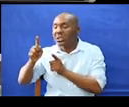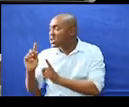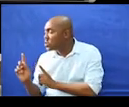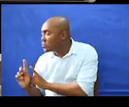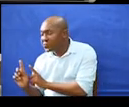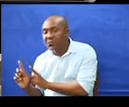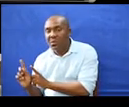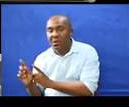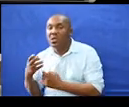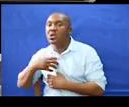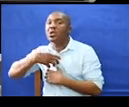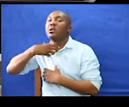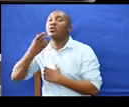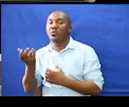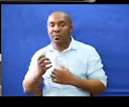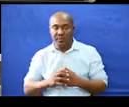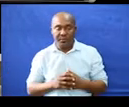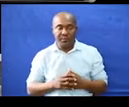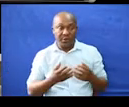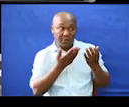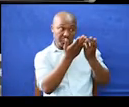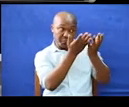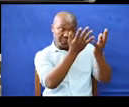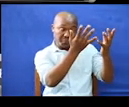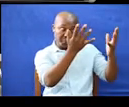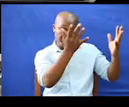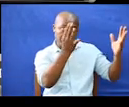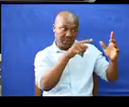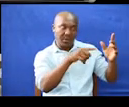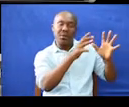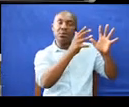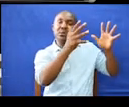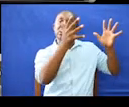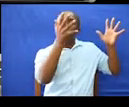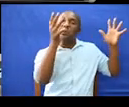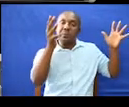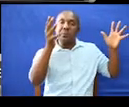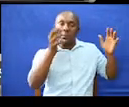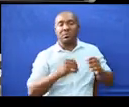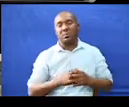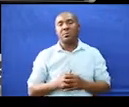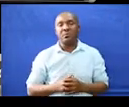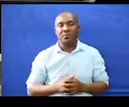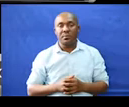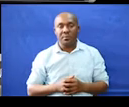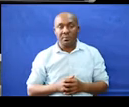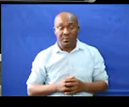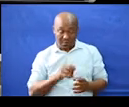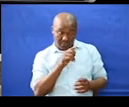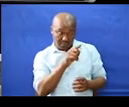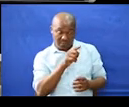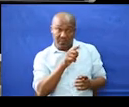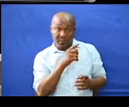point, the population of long-necked giraffe is the one which